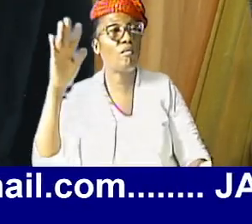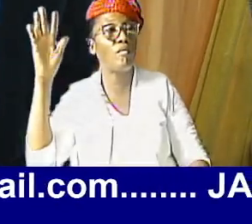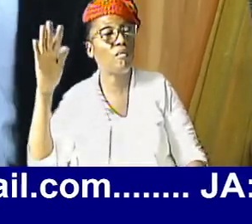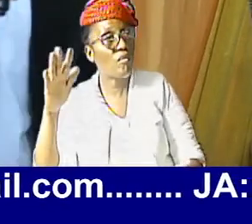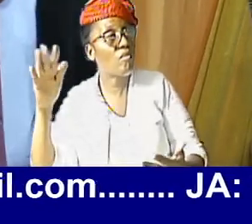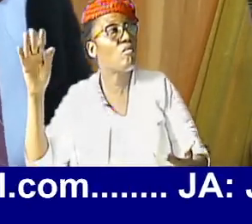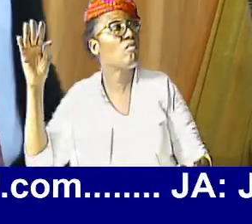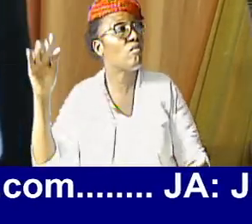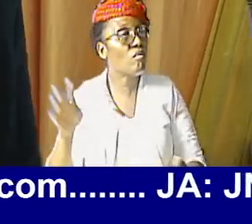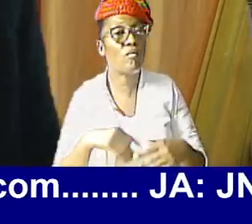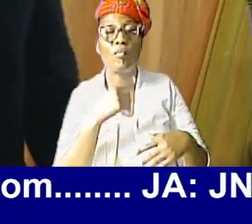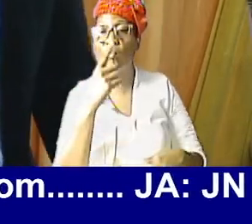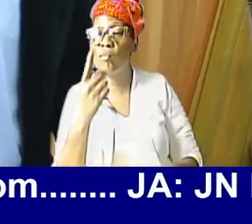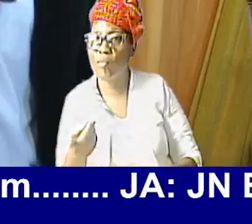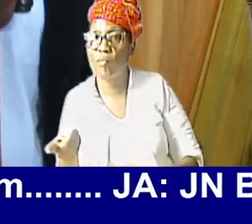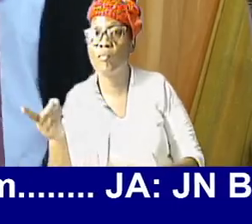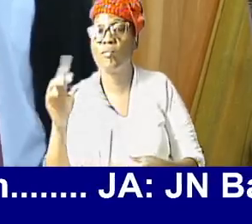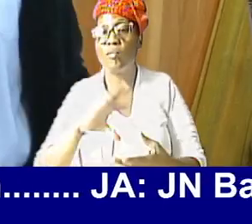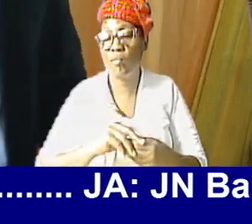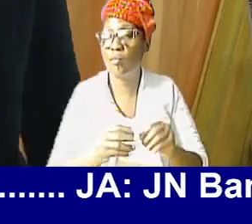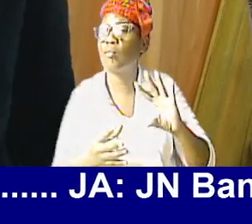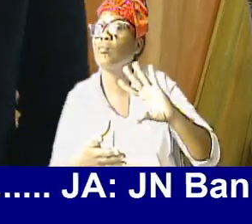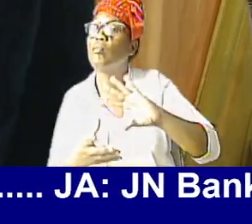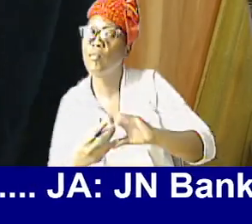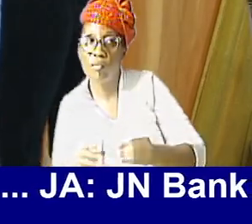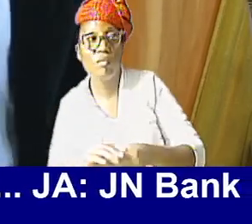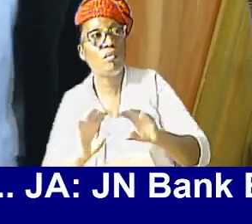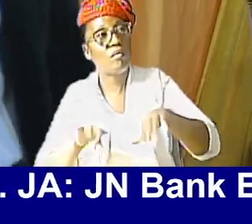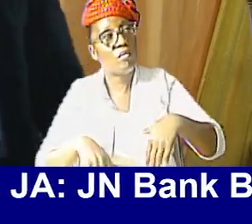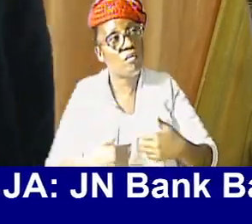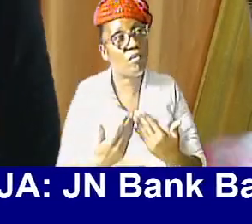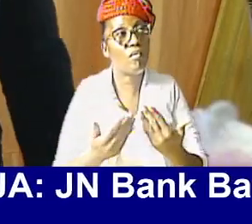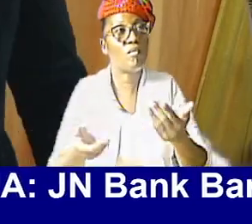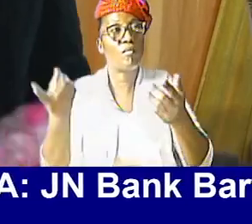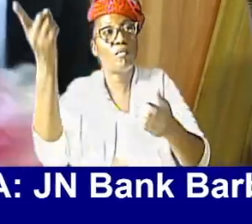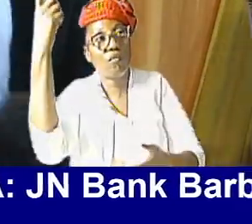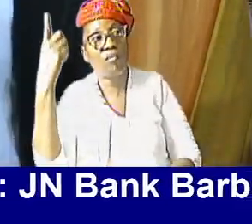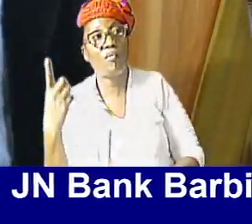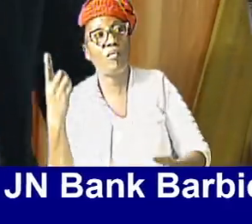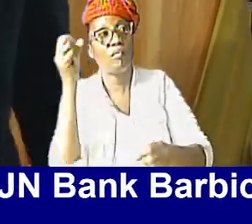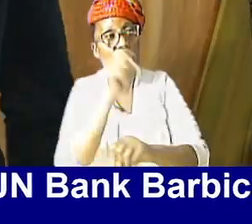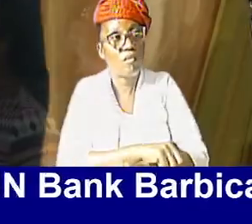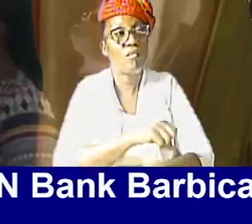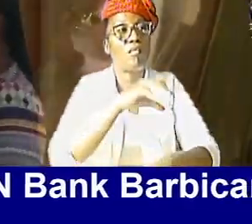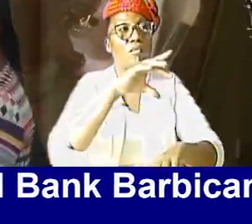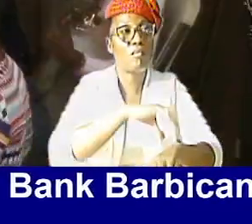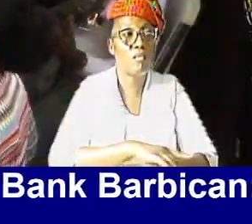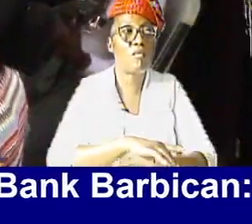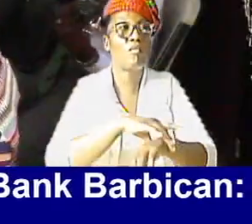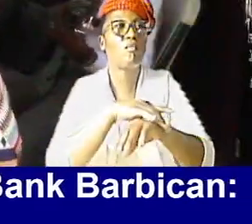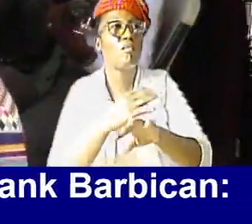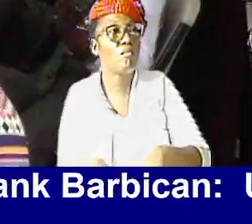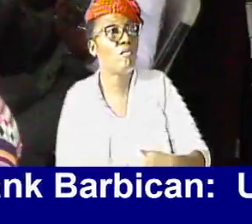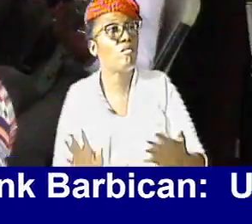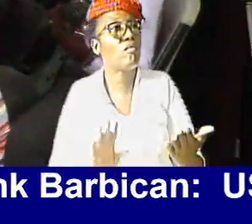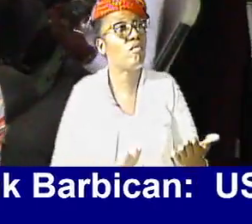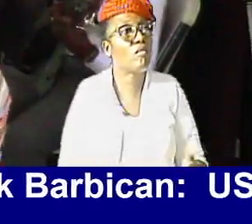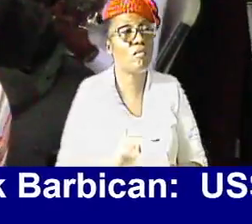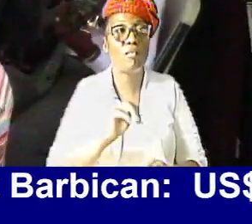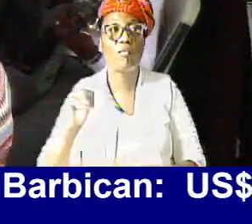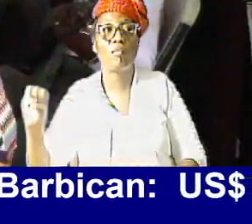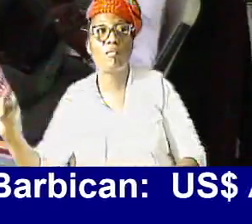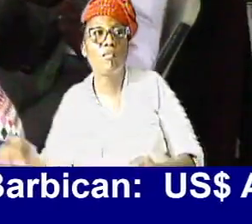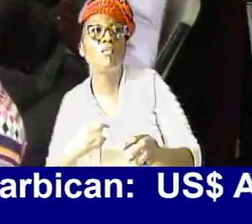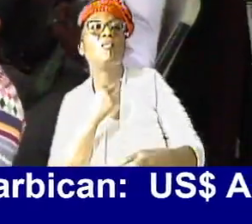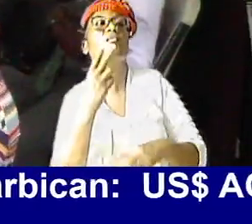glory, telling the story how he came to work tonight. I hear a